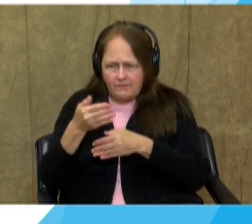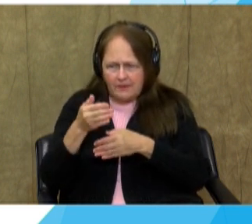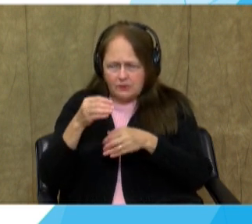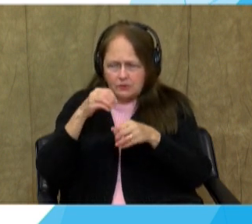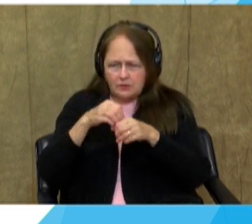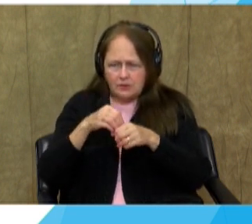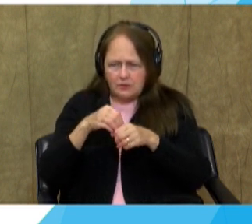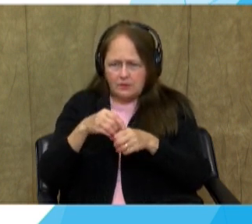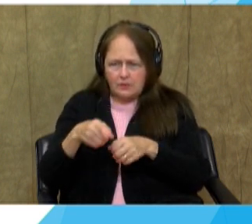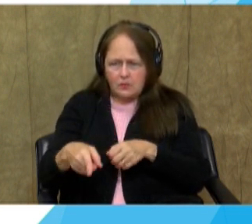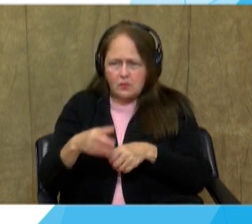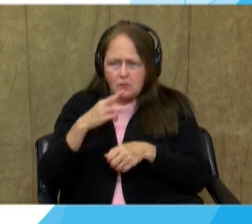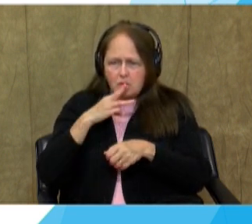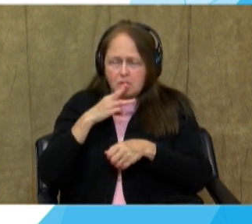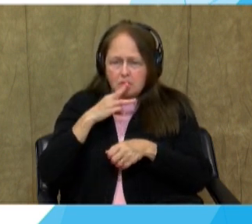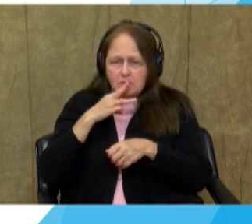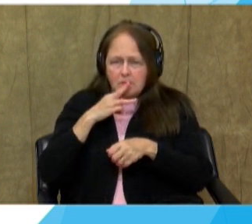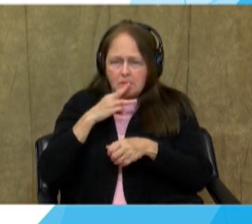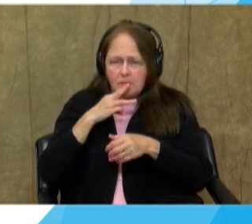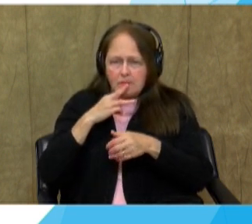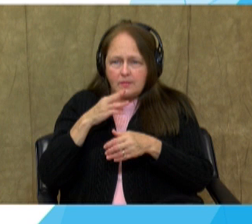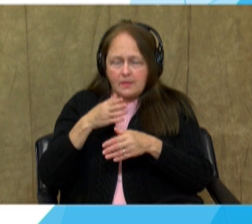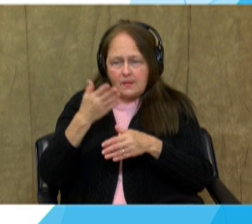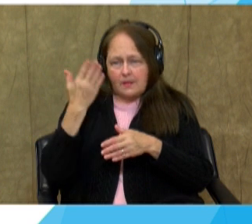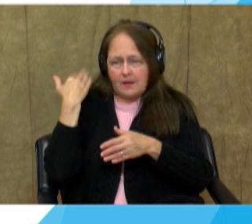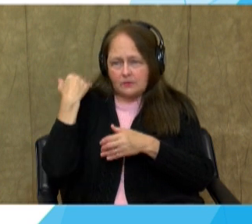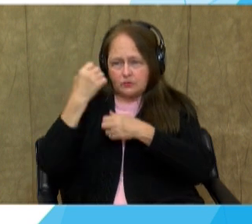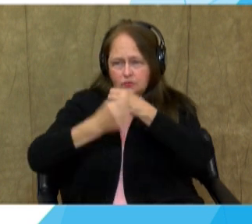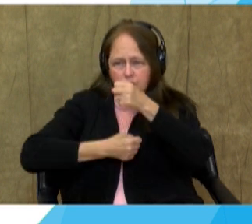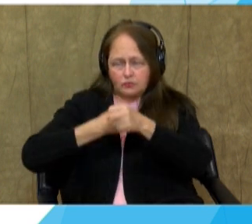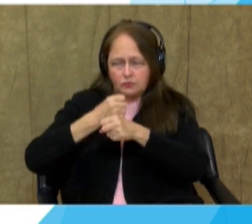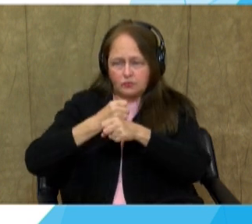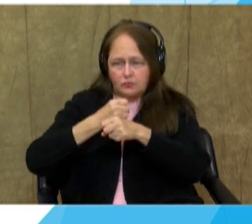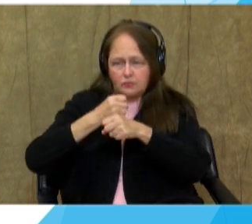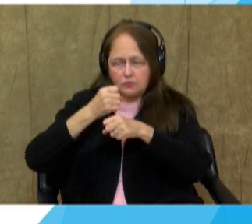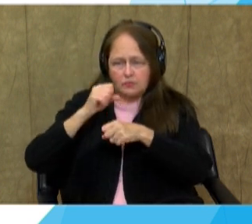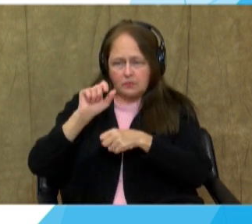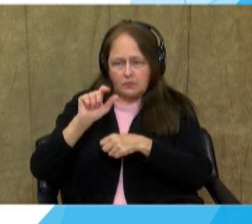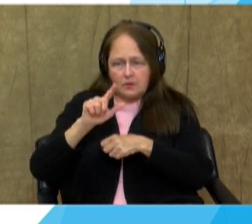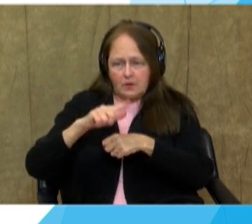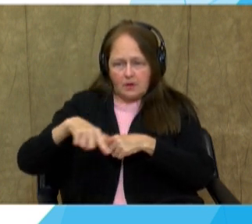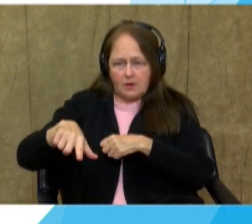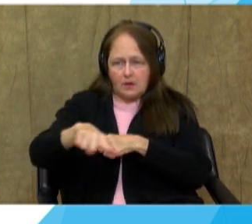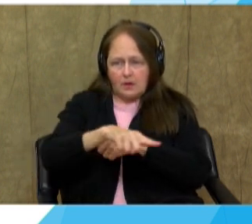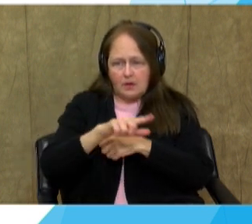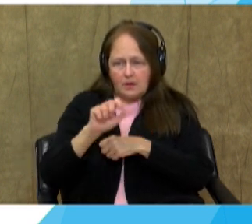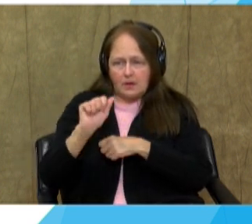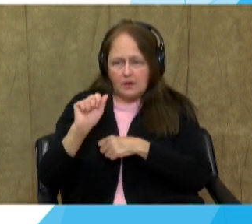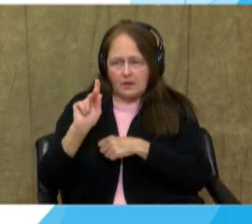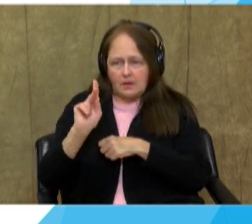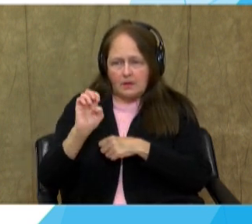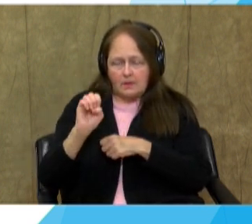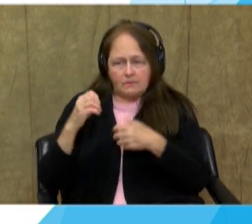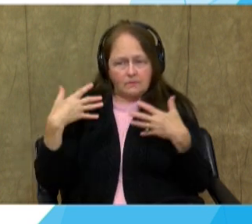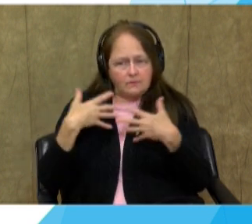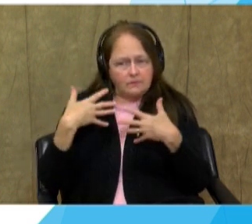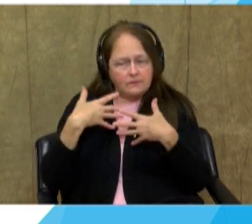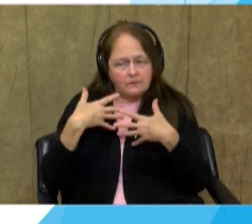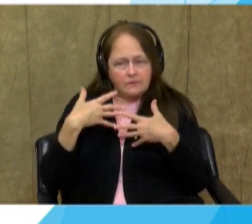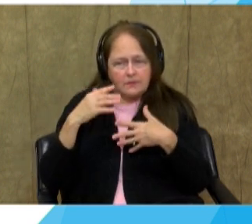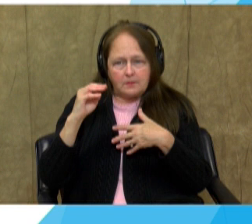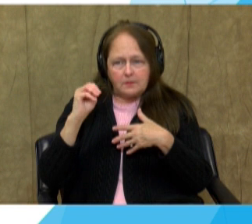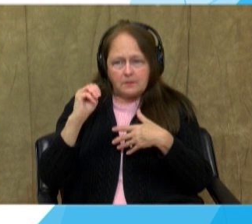there." Ever since the incident at the lake last year, Max had been terrified to enter the